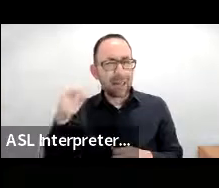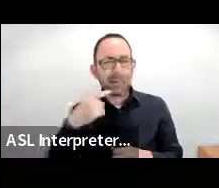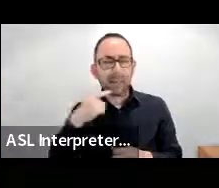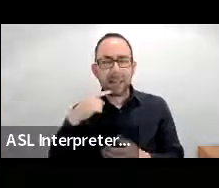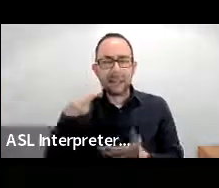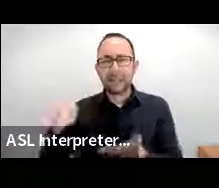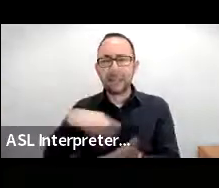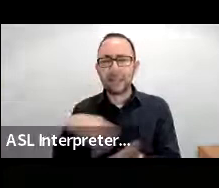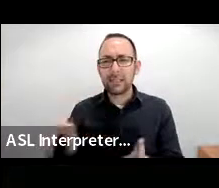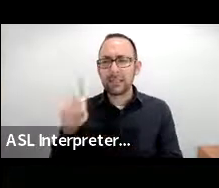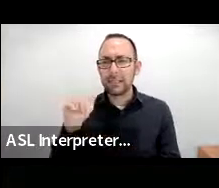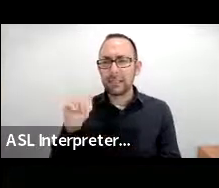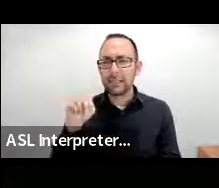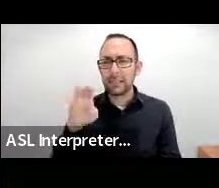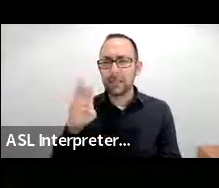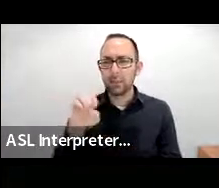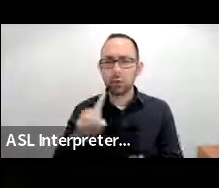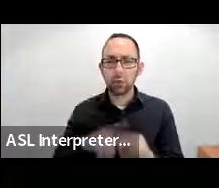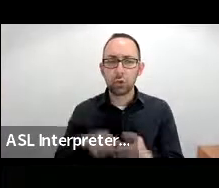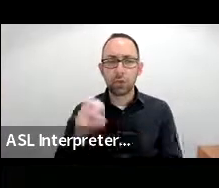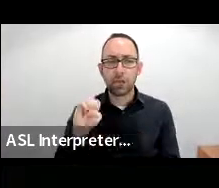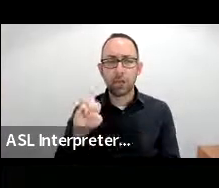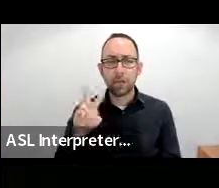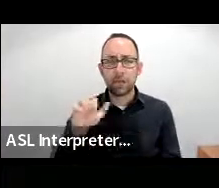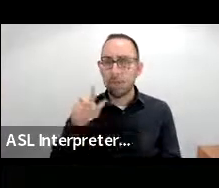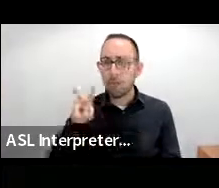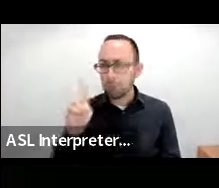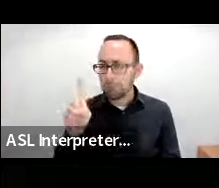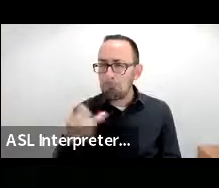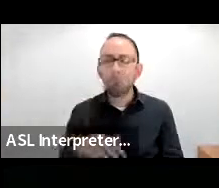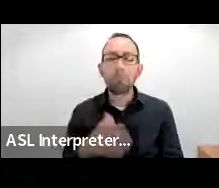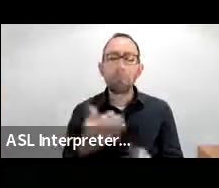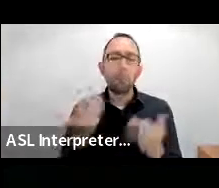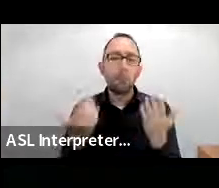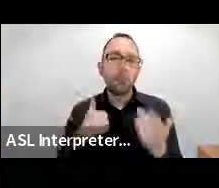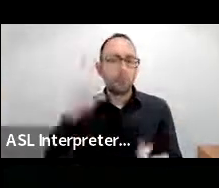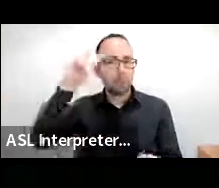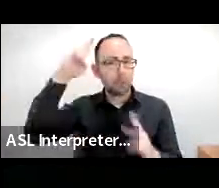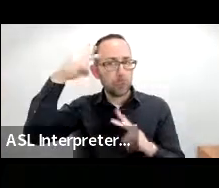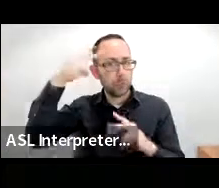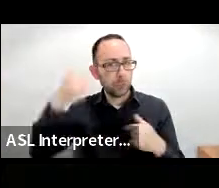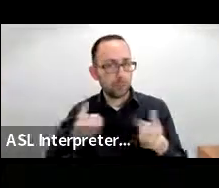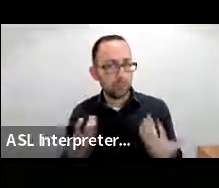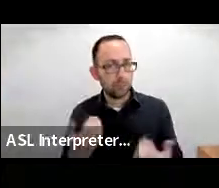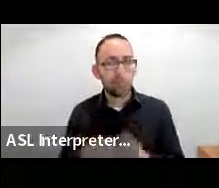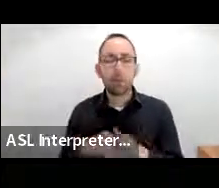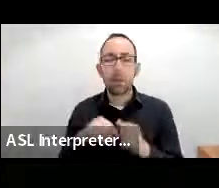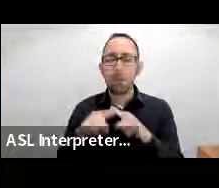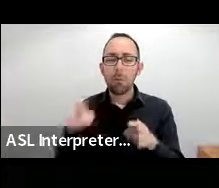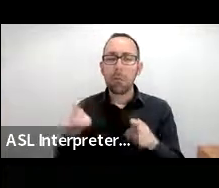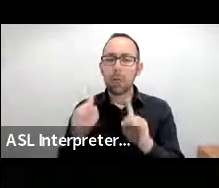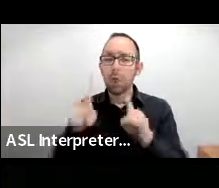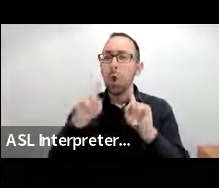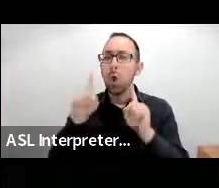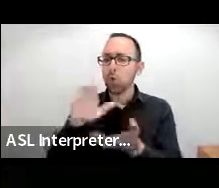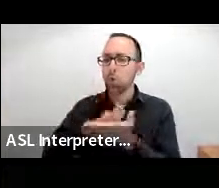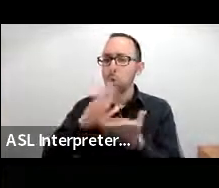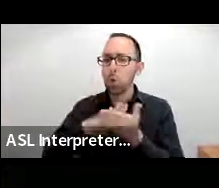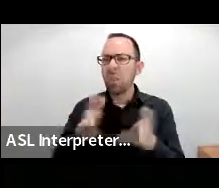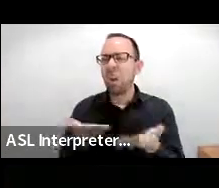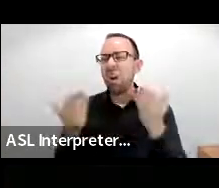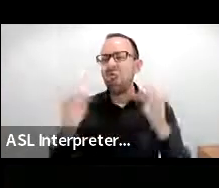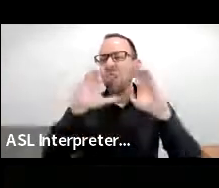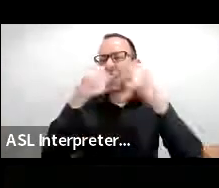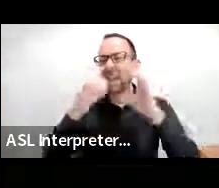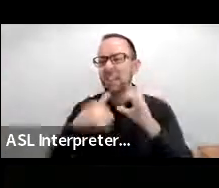of after-school activities for kids. And they come to campus and they do classes. So great. If you could